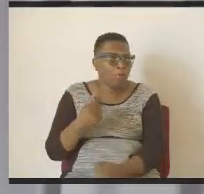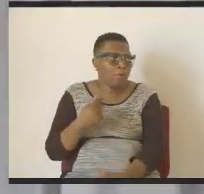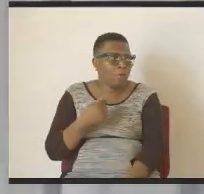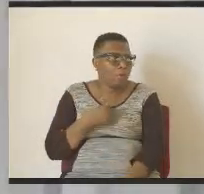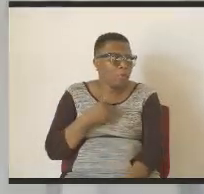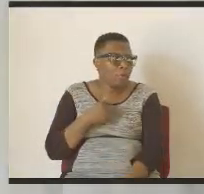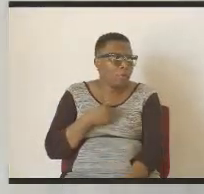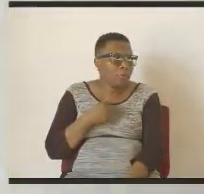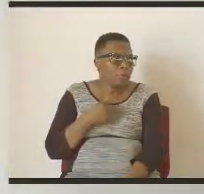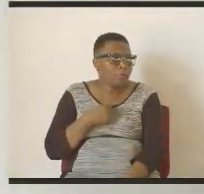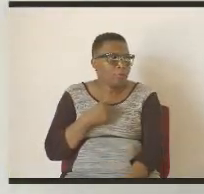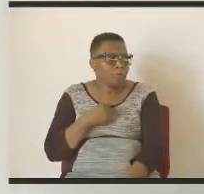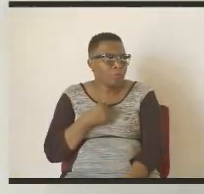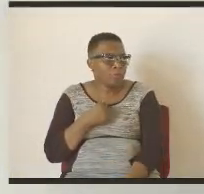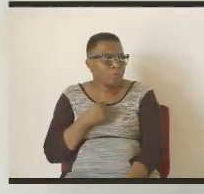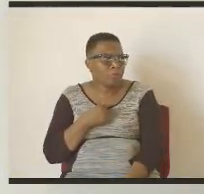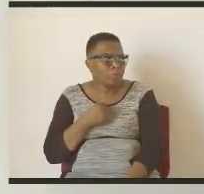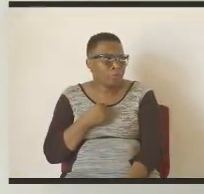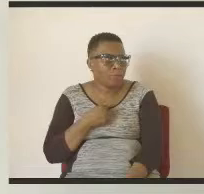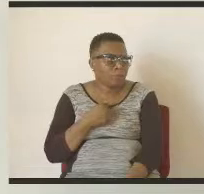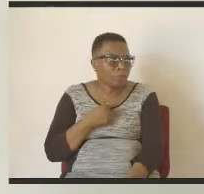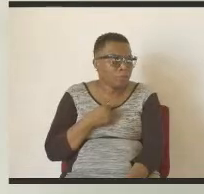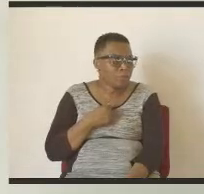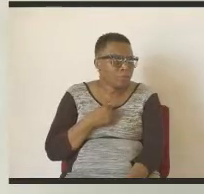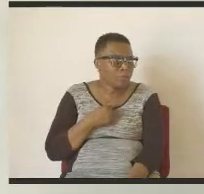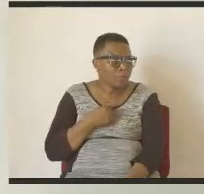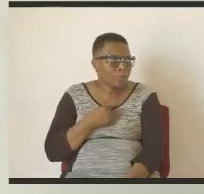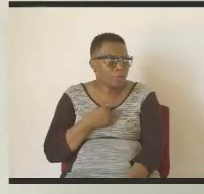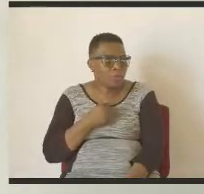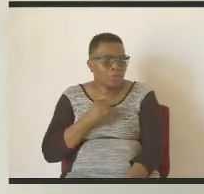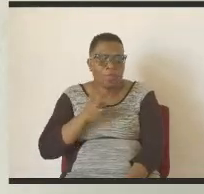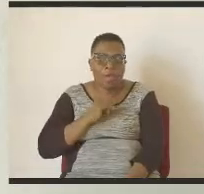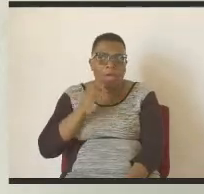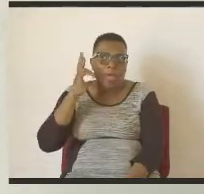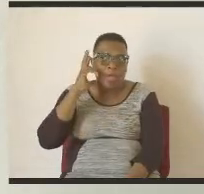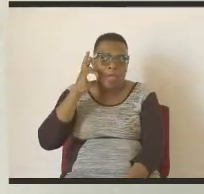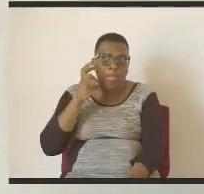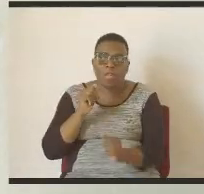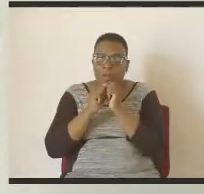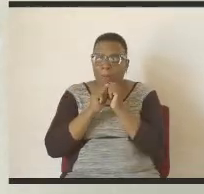I heard the blessed Savior